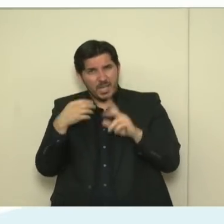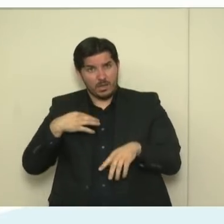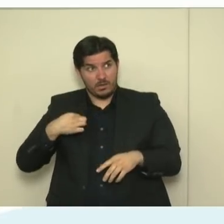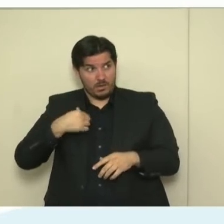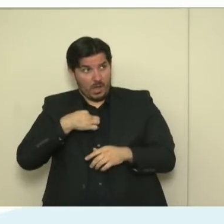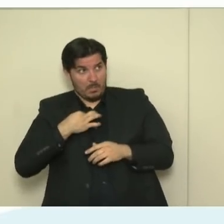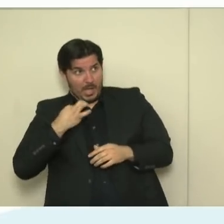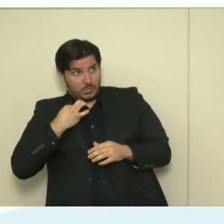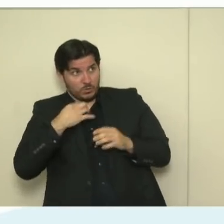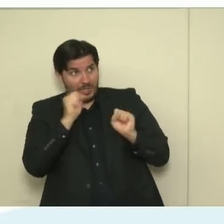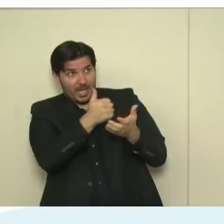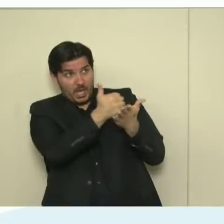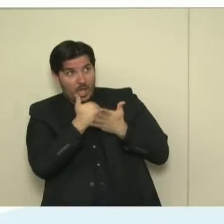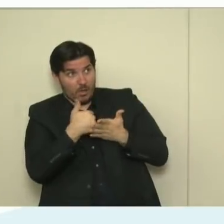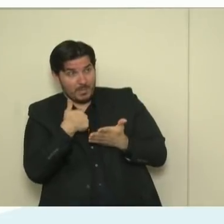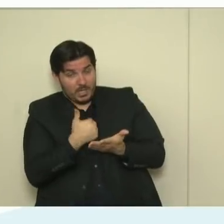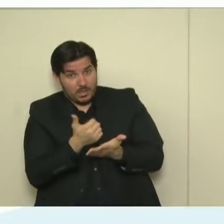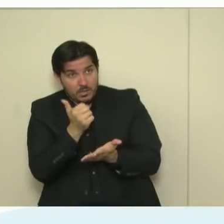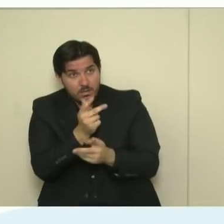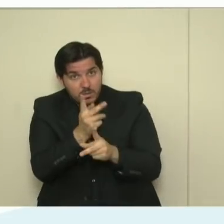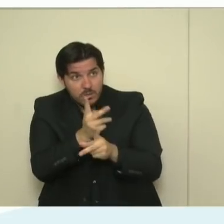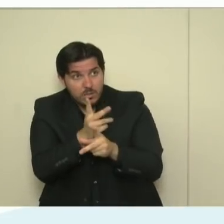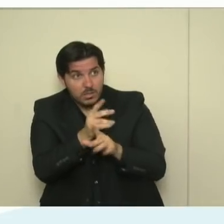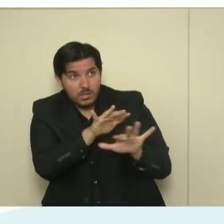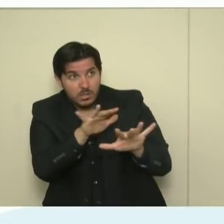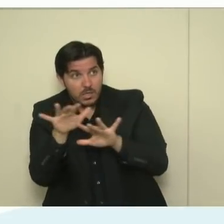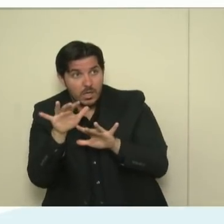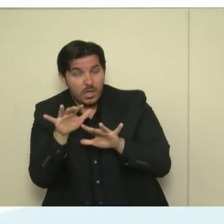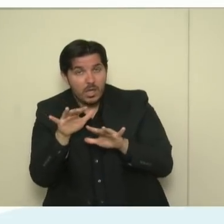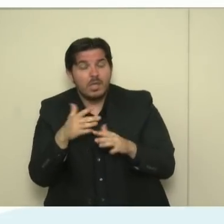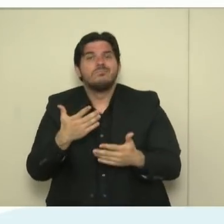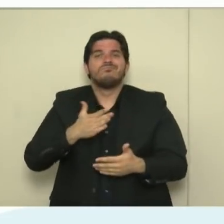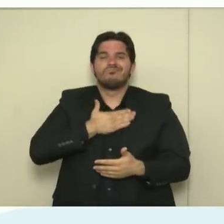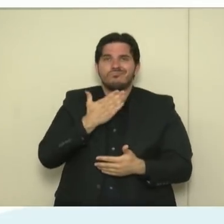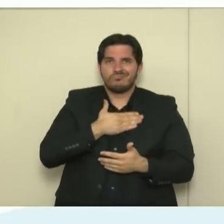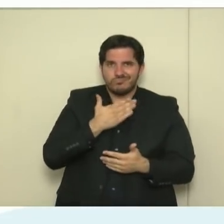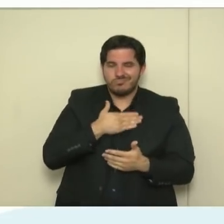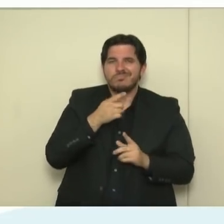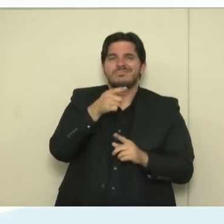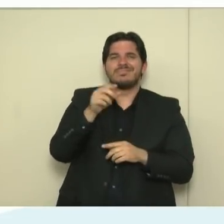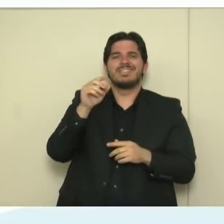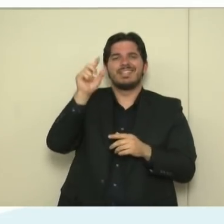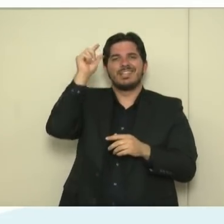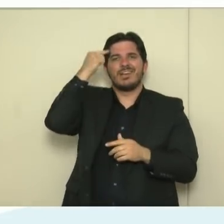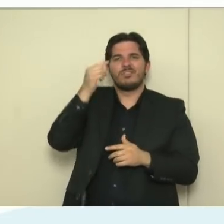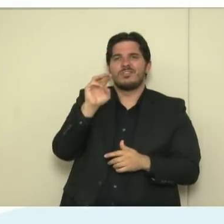thrilled that Governor Lujan Grisham last year expanded eligibility to